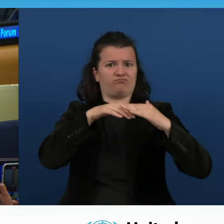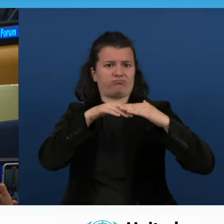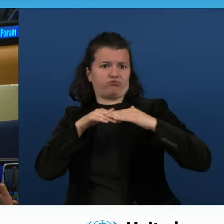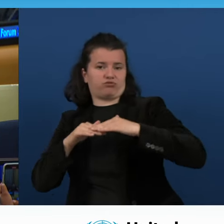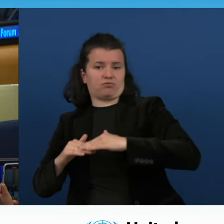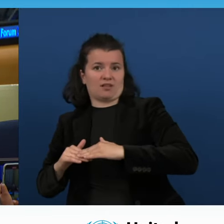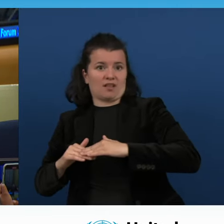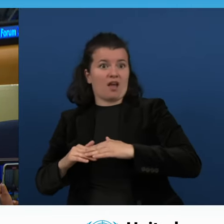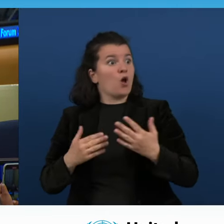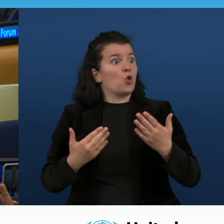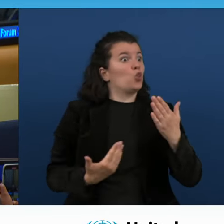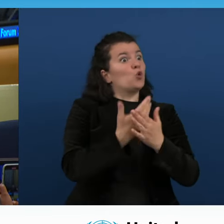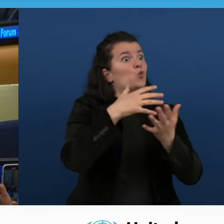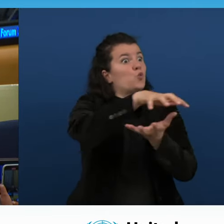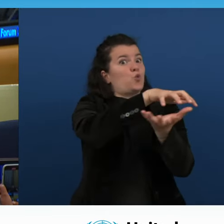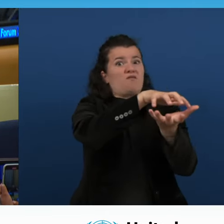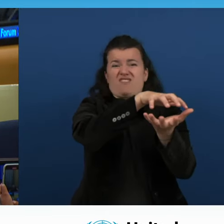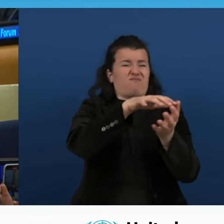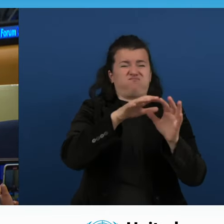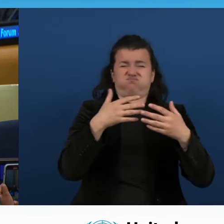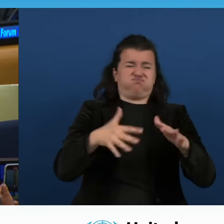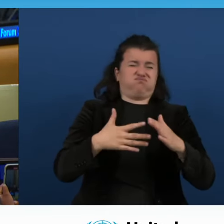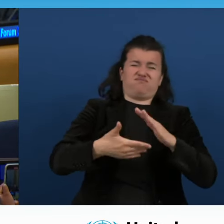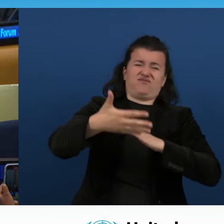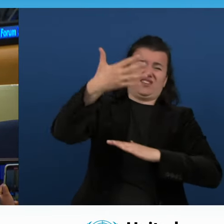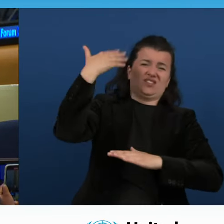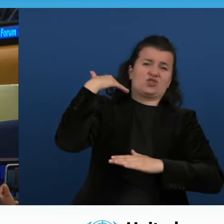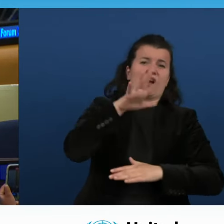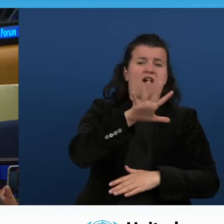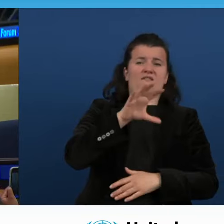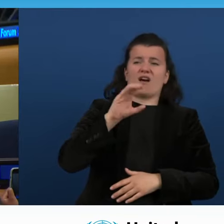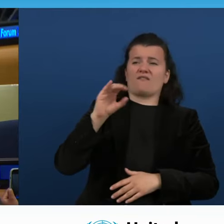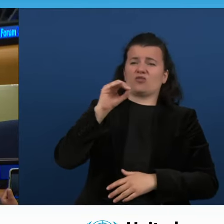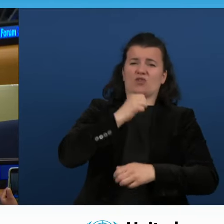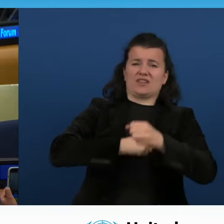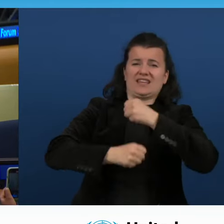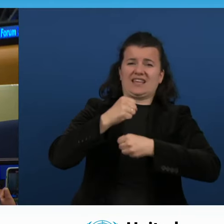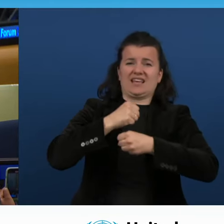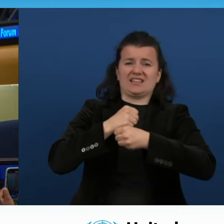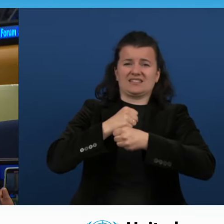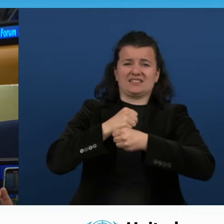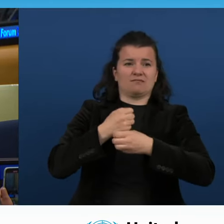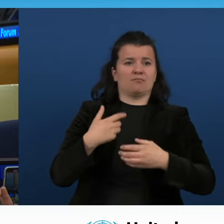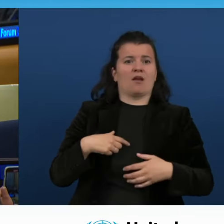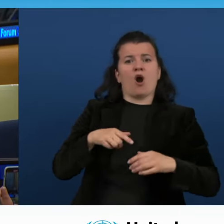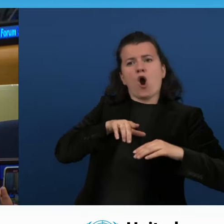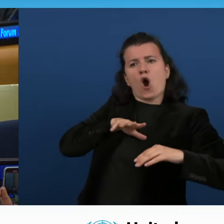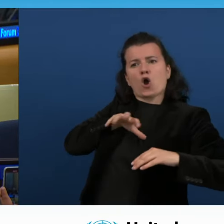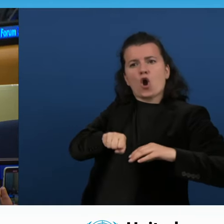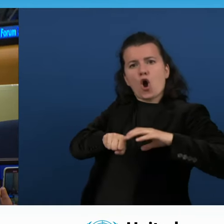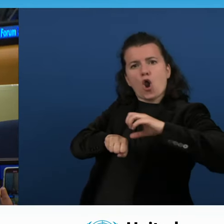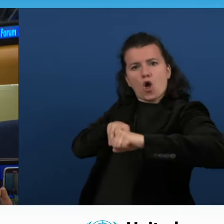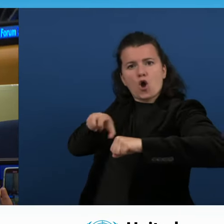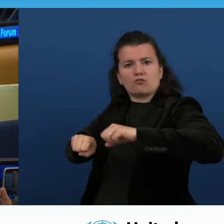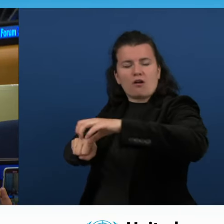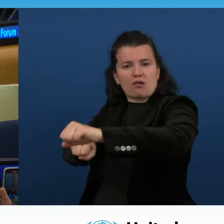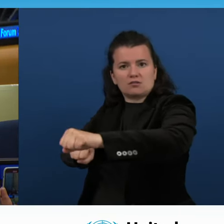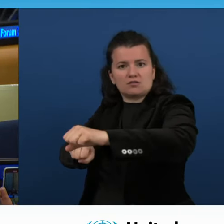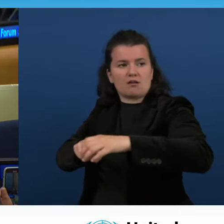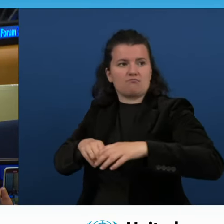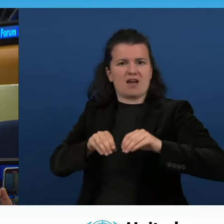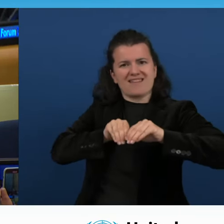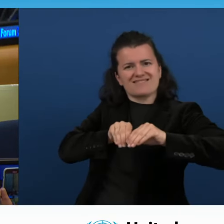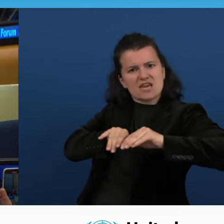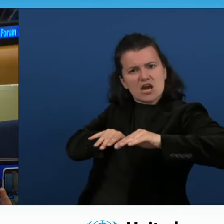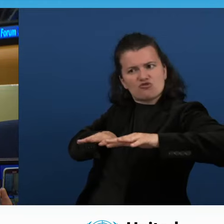years with the legacy of colonialism and the looting of territories. That has meant that the